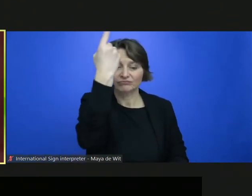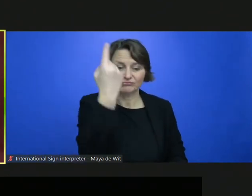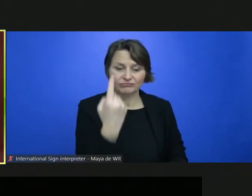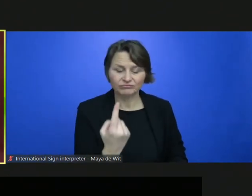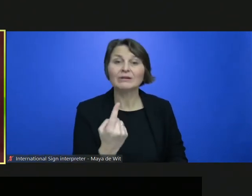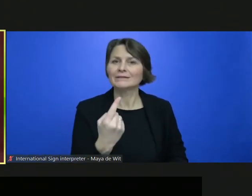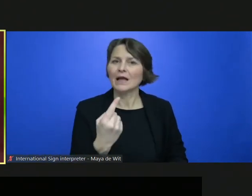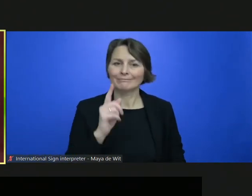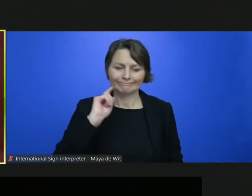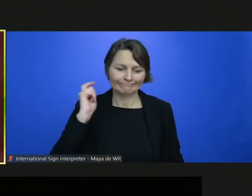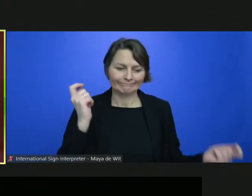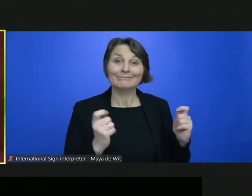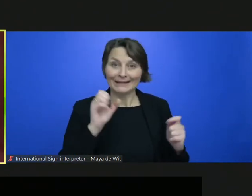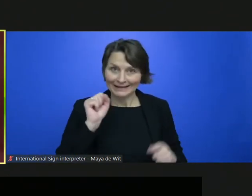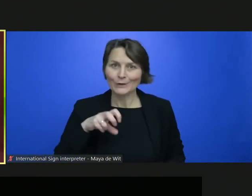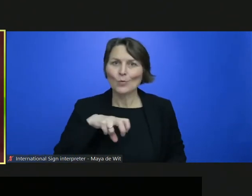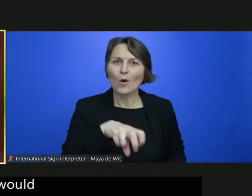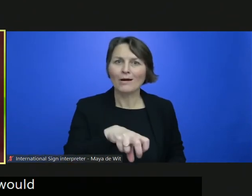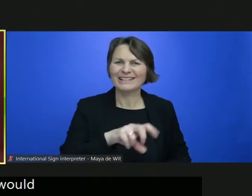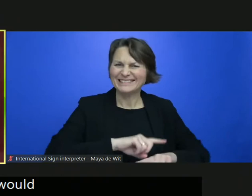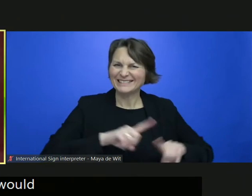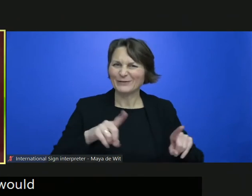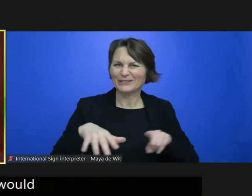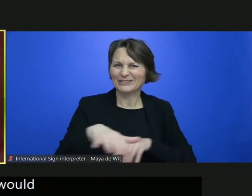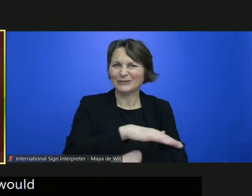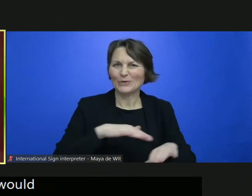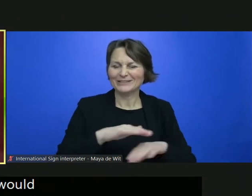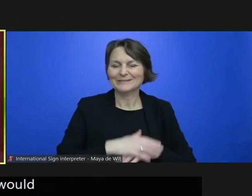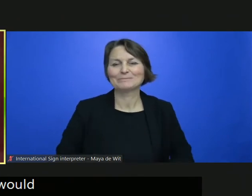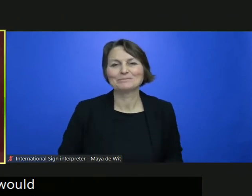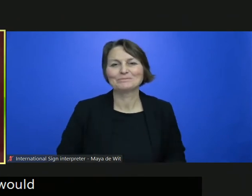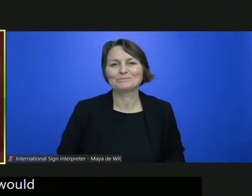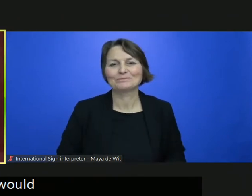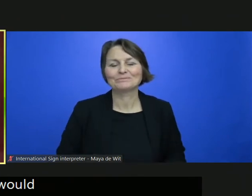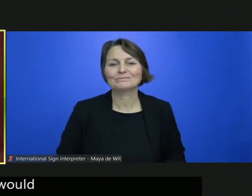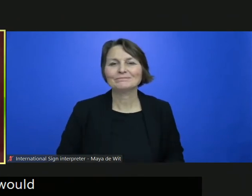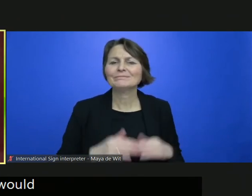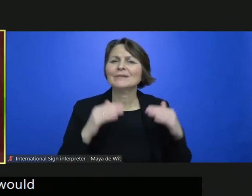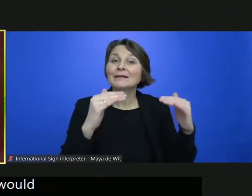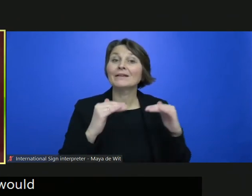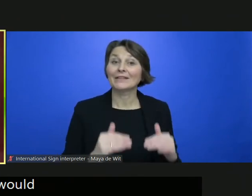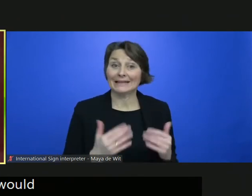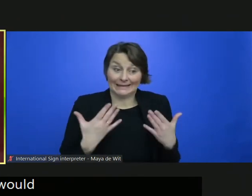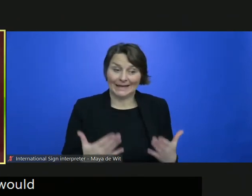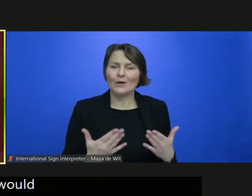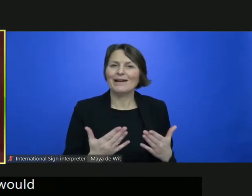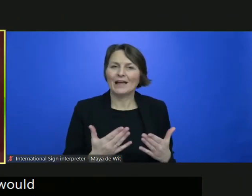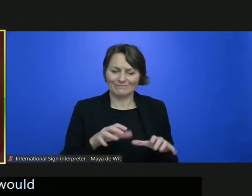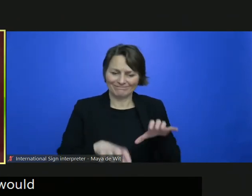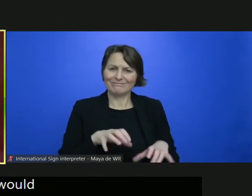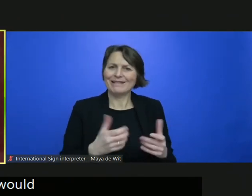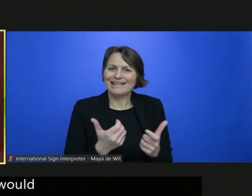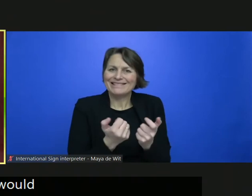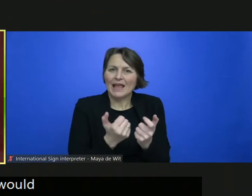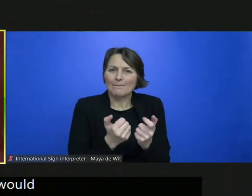And then we see the increasingly popular gamified assessments. how many have checked that the gaming controls can be